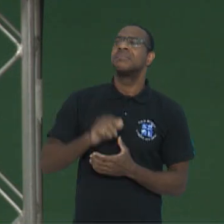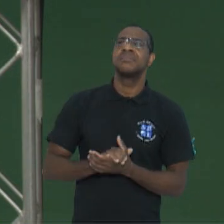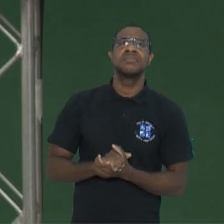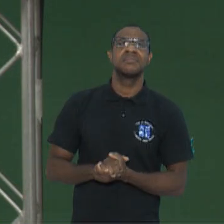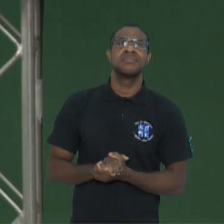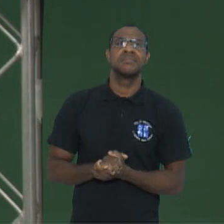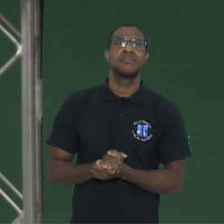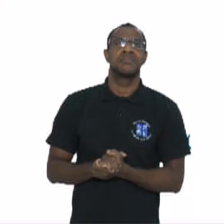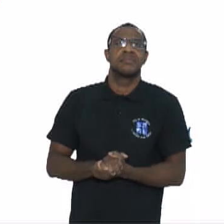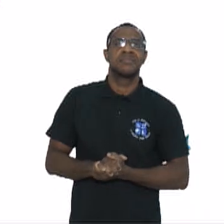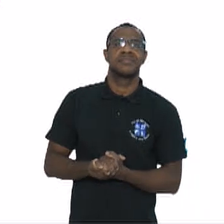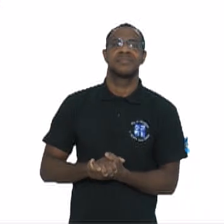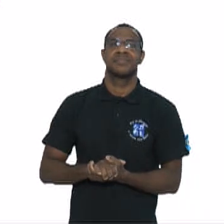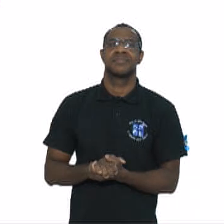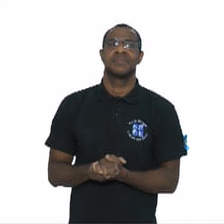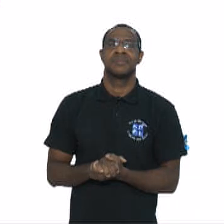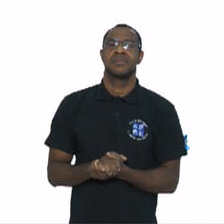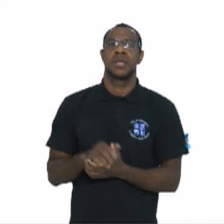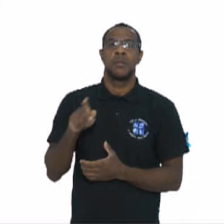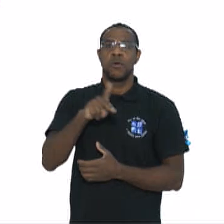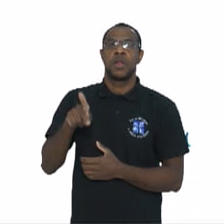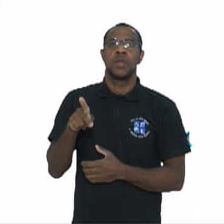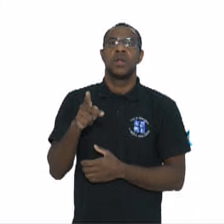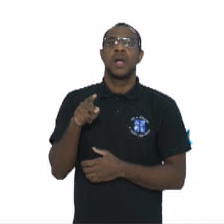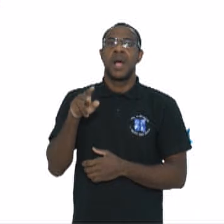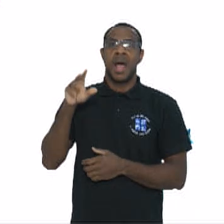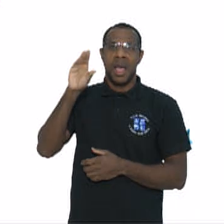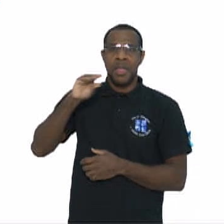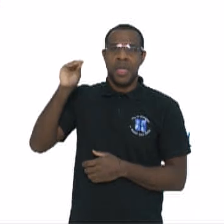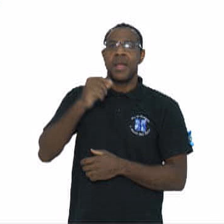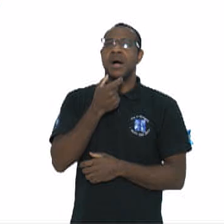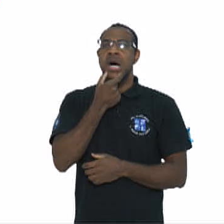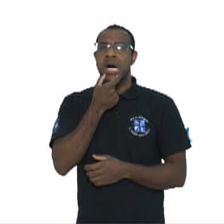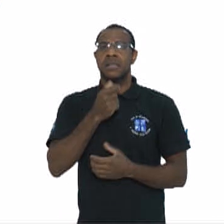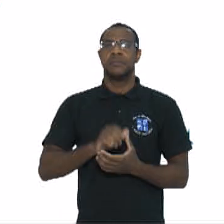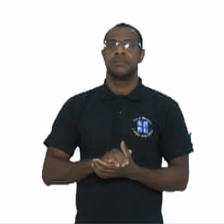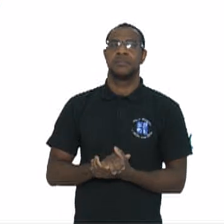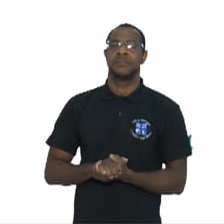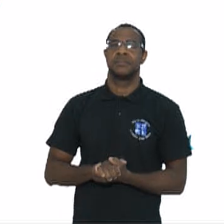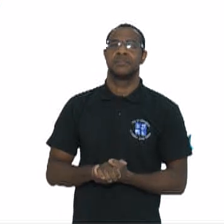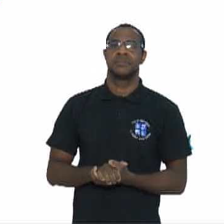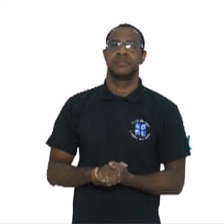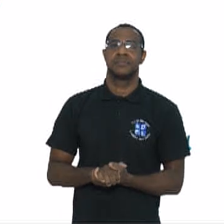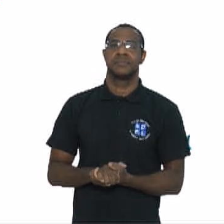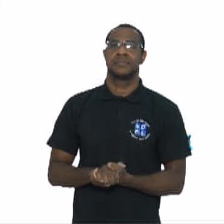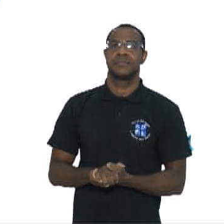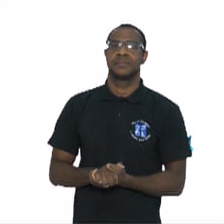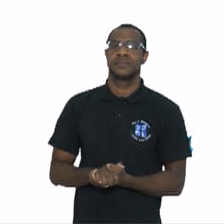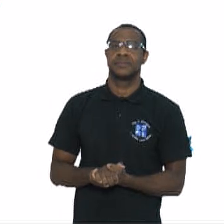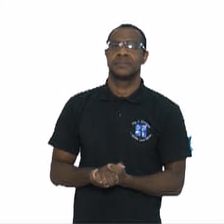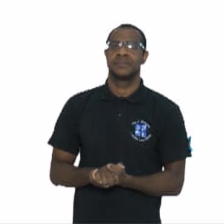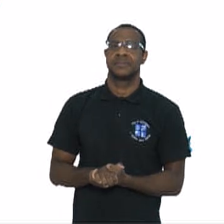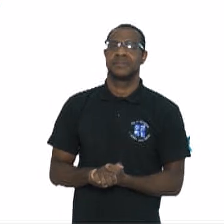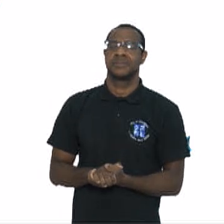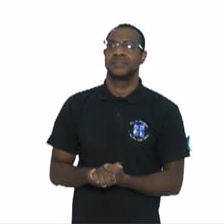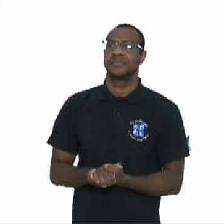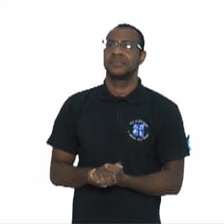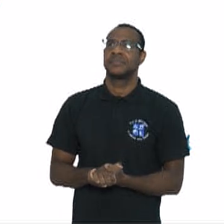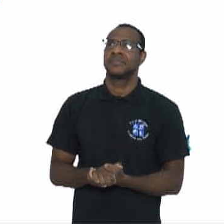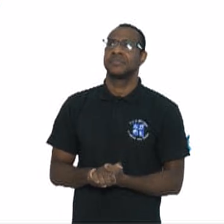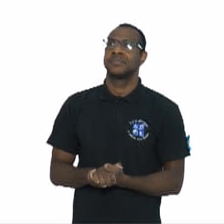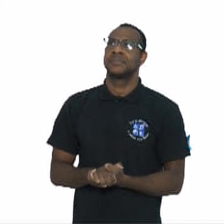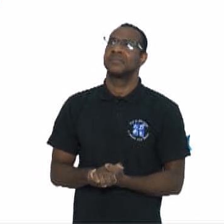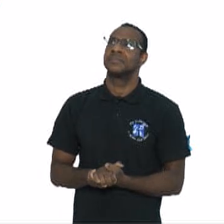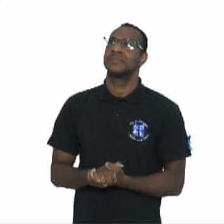A coat is a repeated or copied out, a group of words from a text or speech, typically with